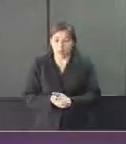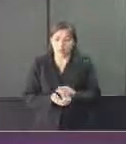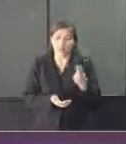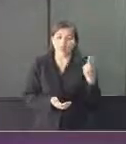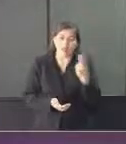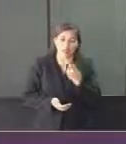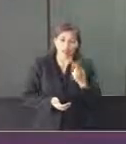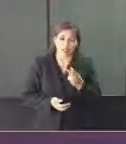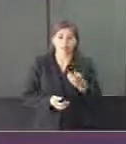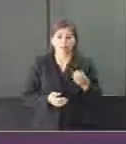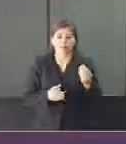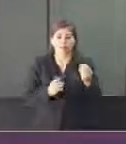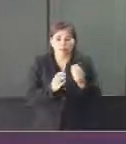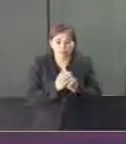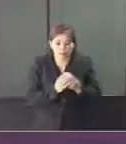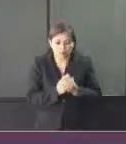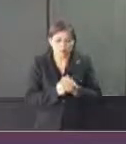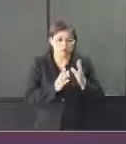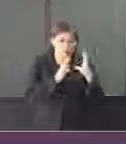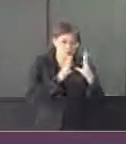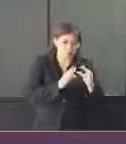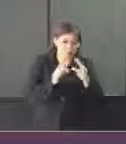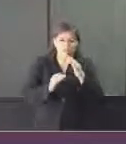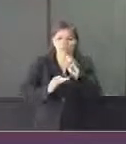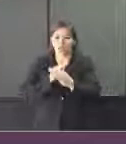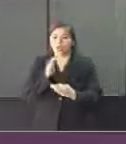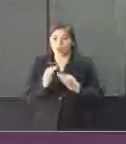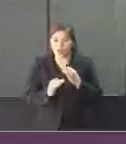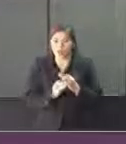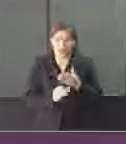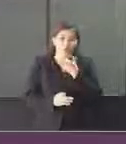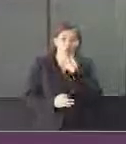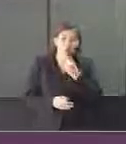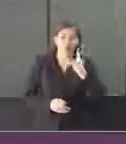refers to the need of training